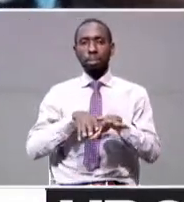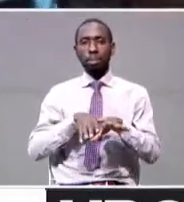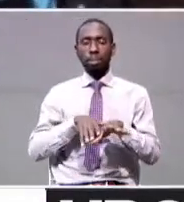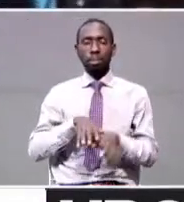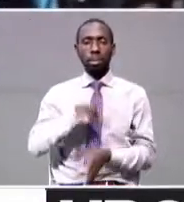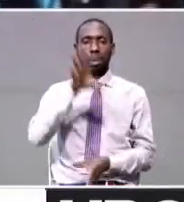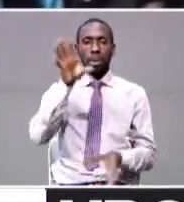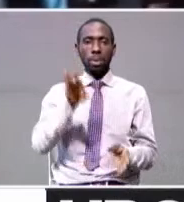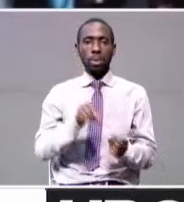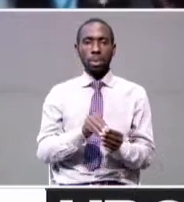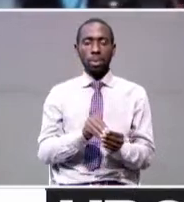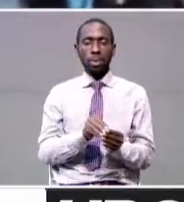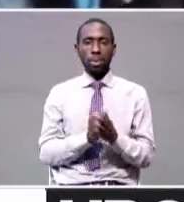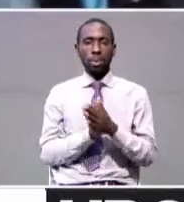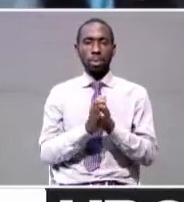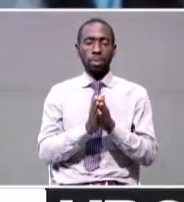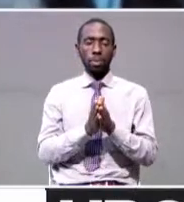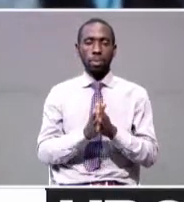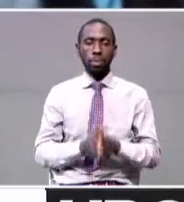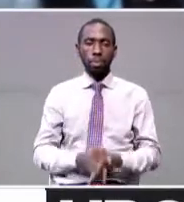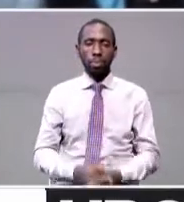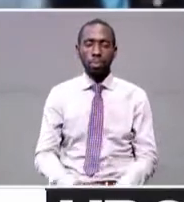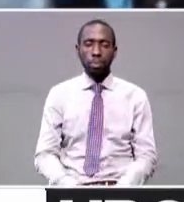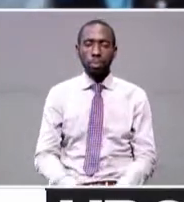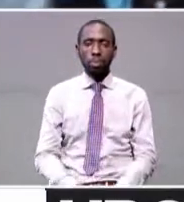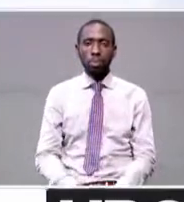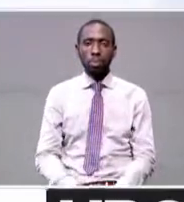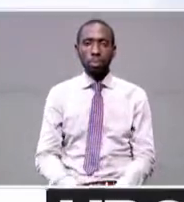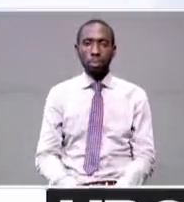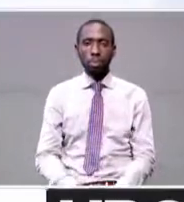Salongo Kasibante mu bitundu ku nnyanja Wamala.